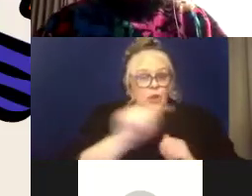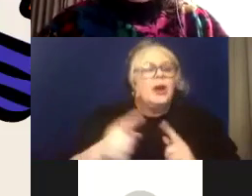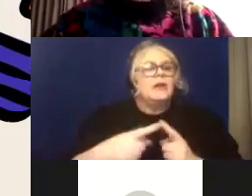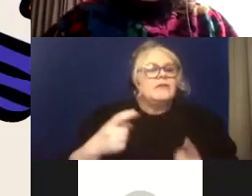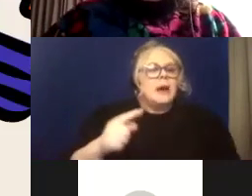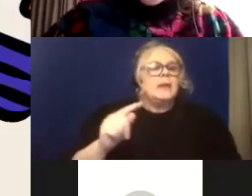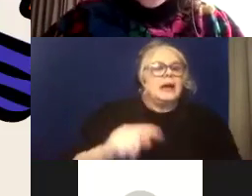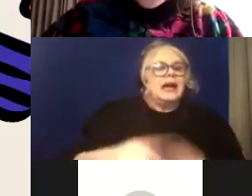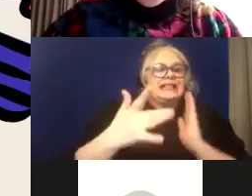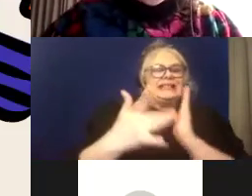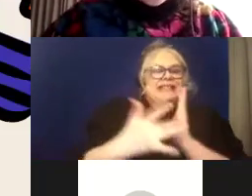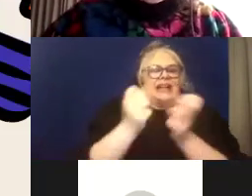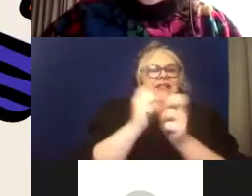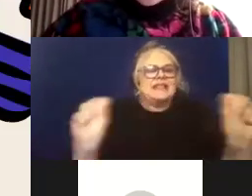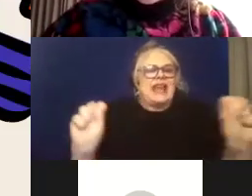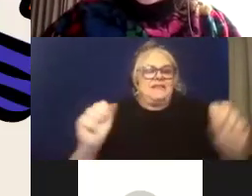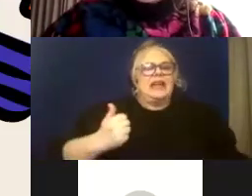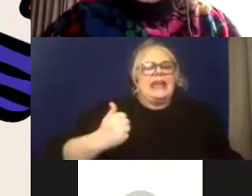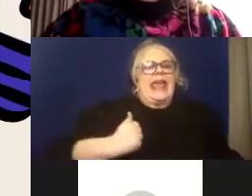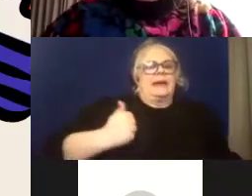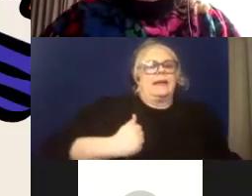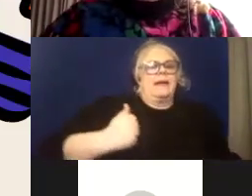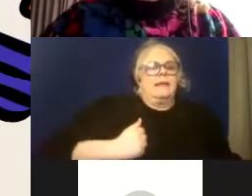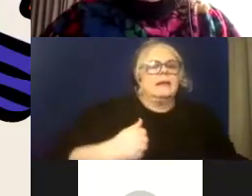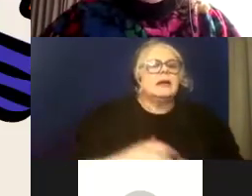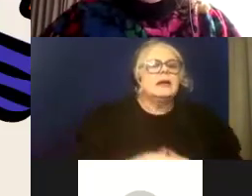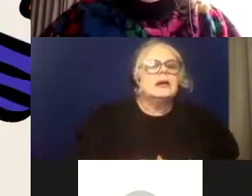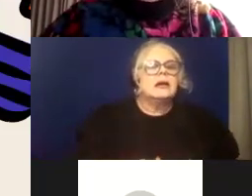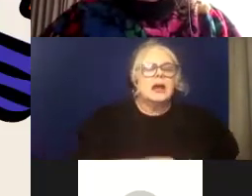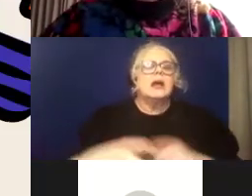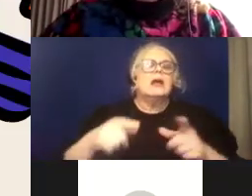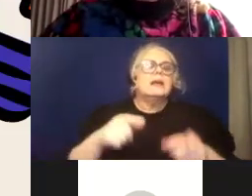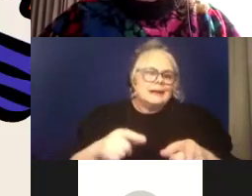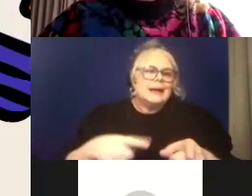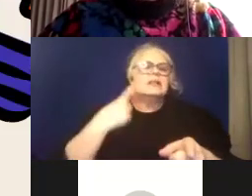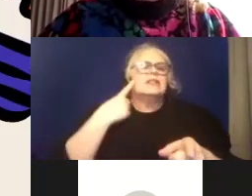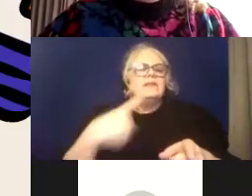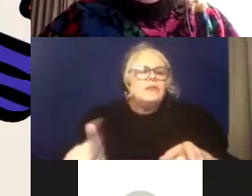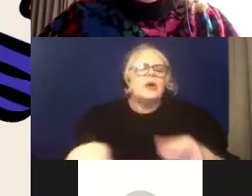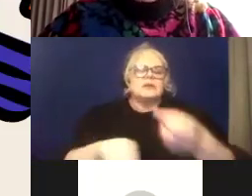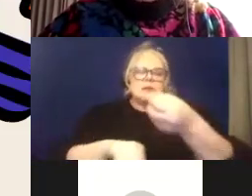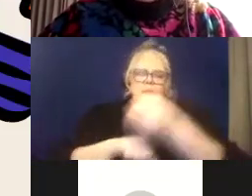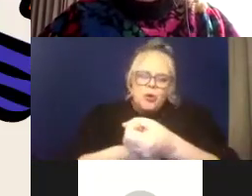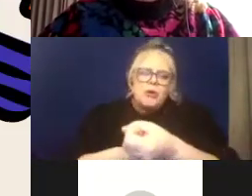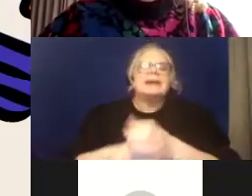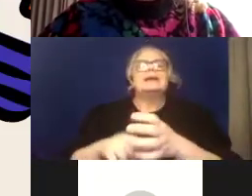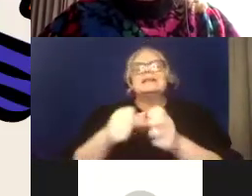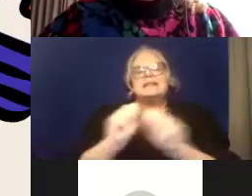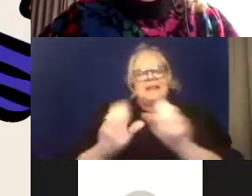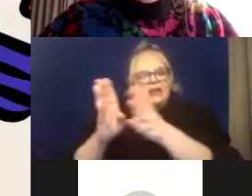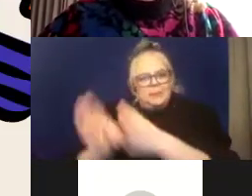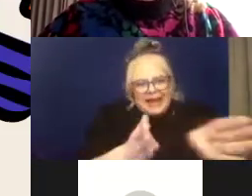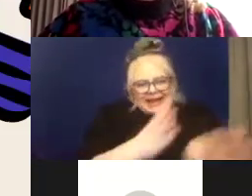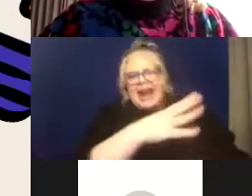includes checklists and information for survivors and advocates to support safety planning and strategic technology use in the aftermath